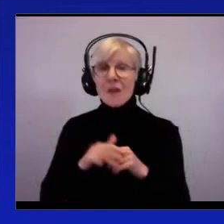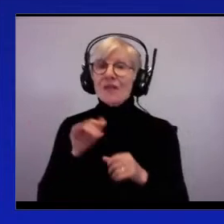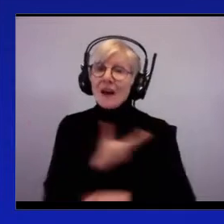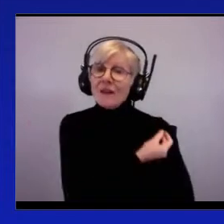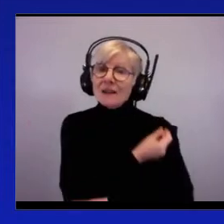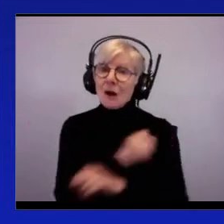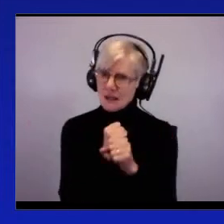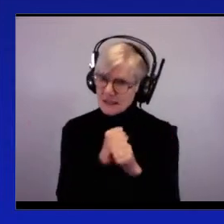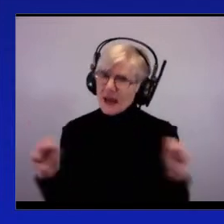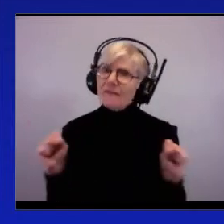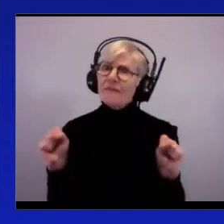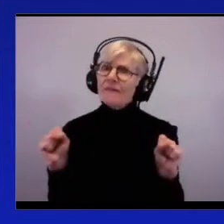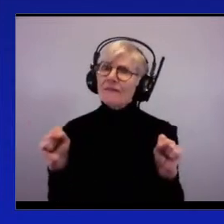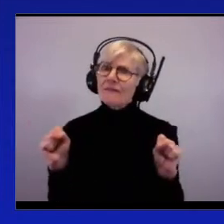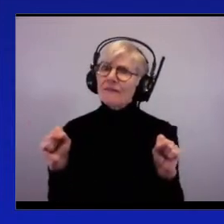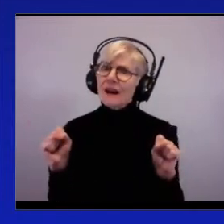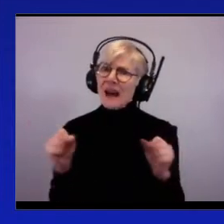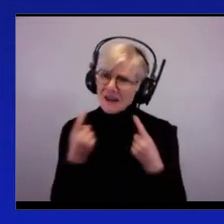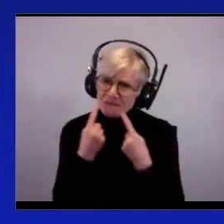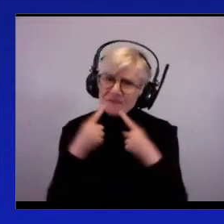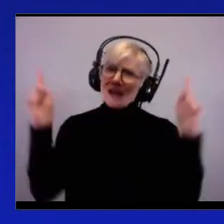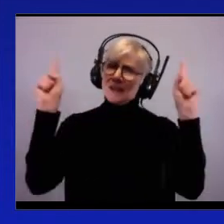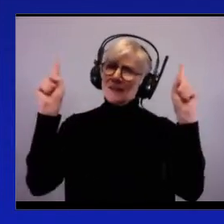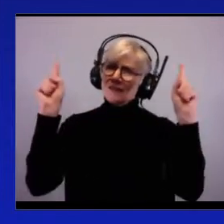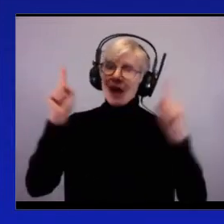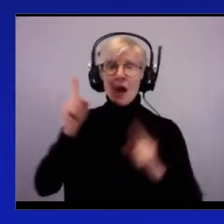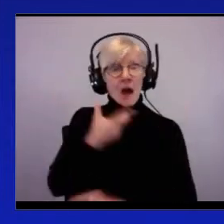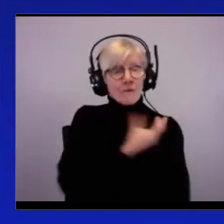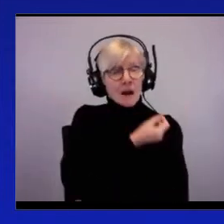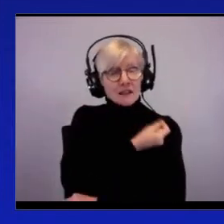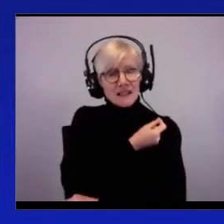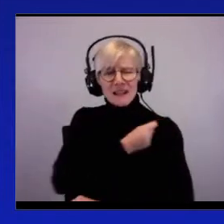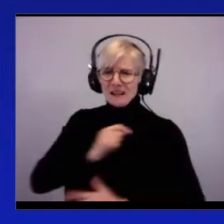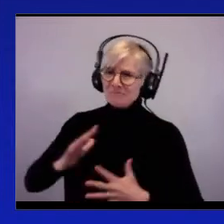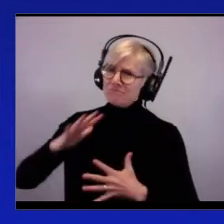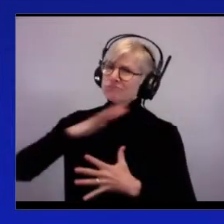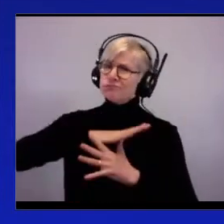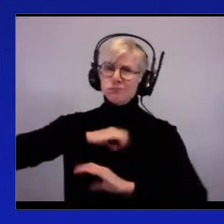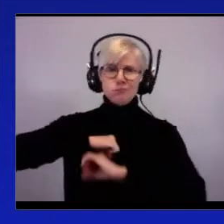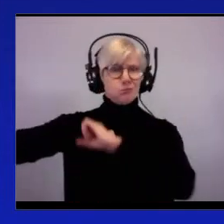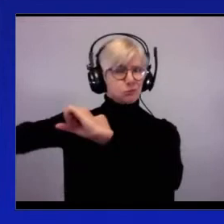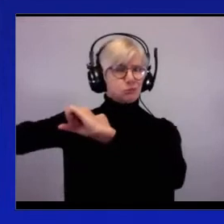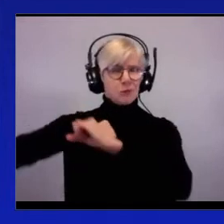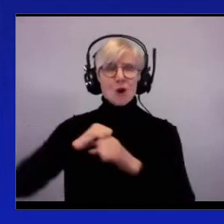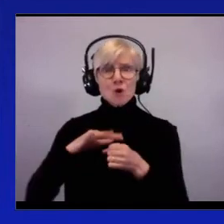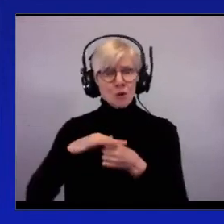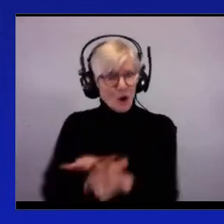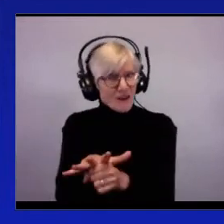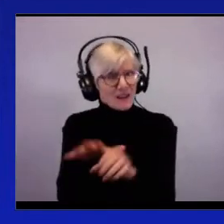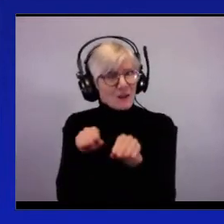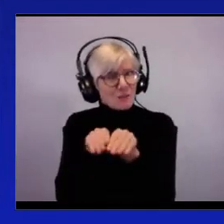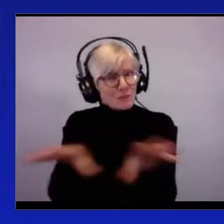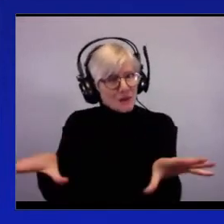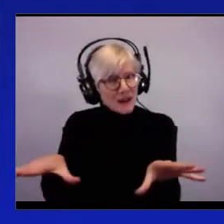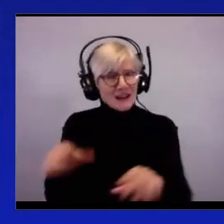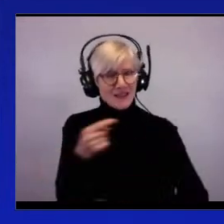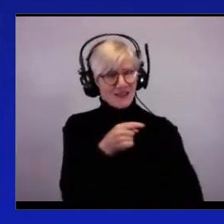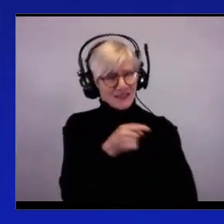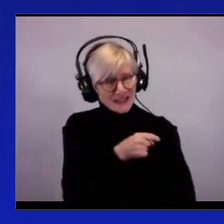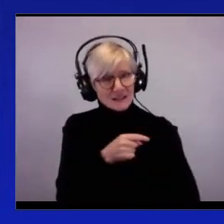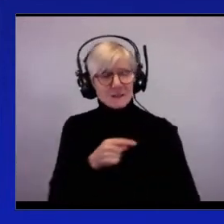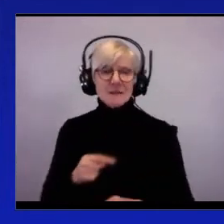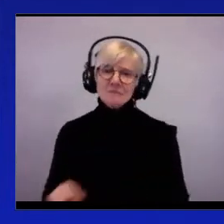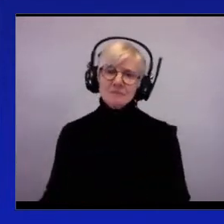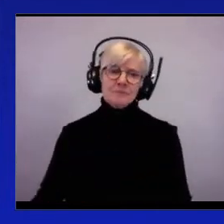and it is effective. It is one of our best defenses against COVID-19. La vaccine est l'une des meilleures défenses